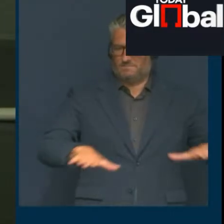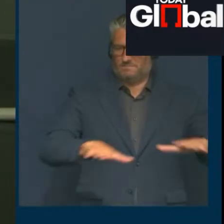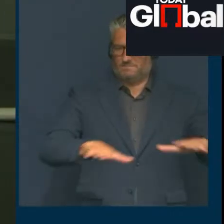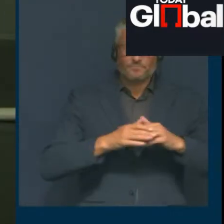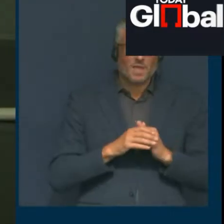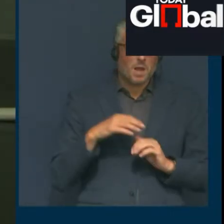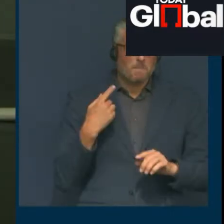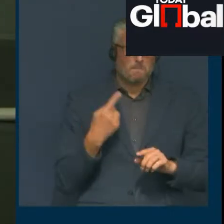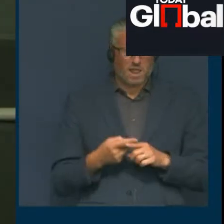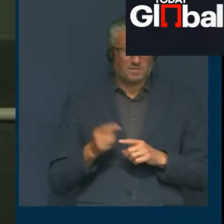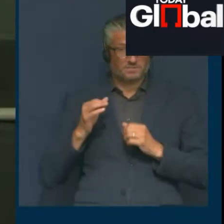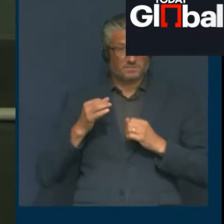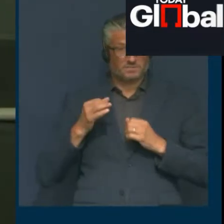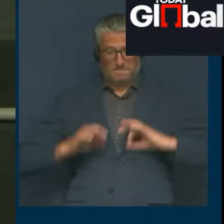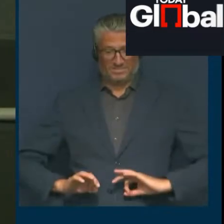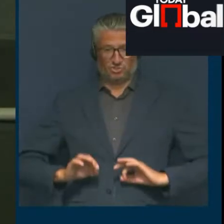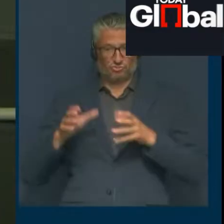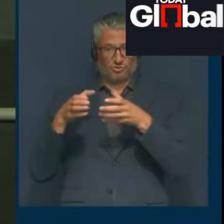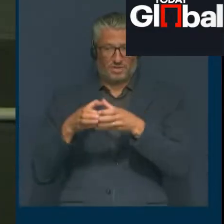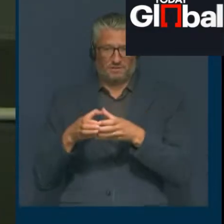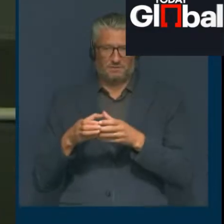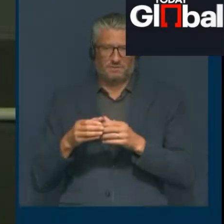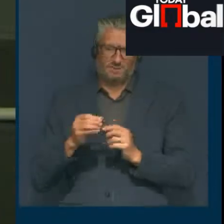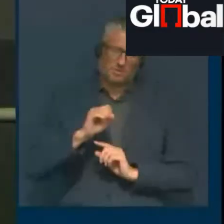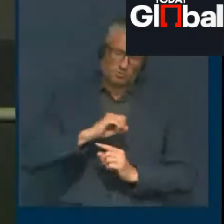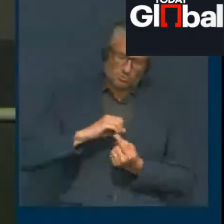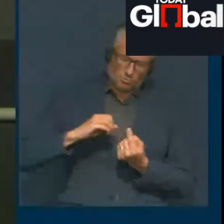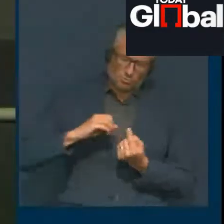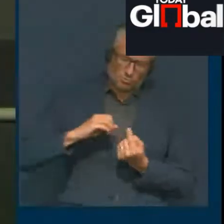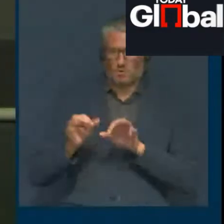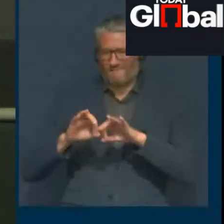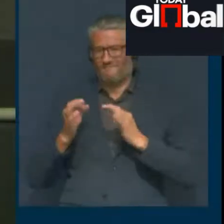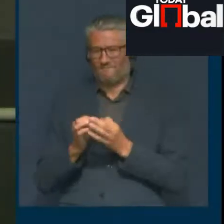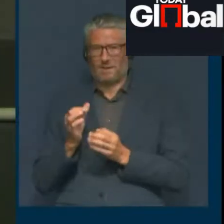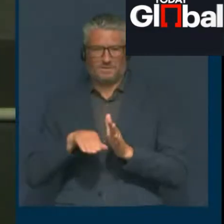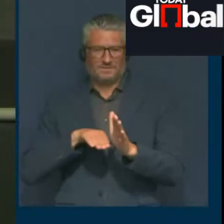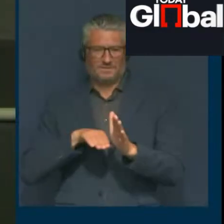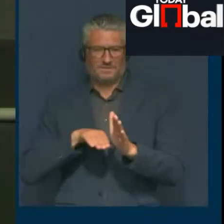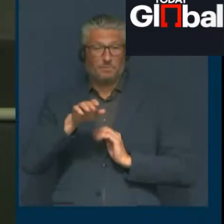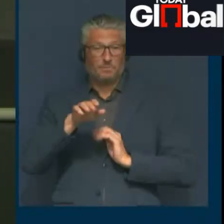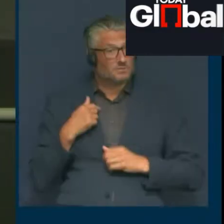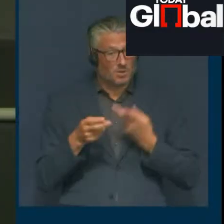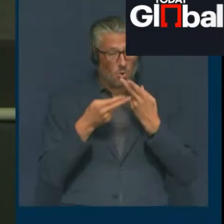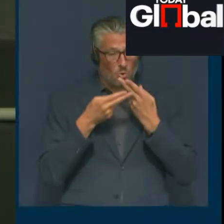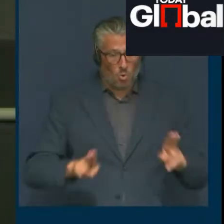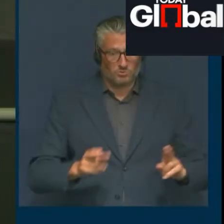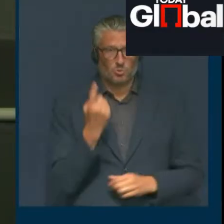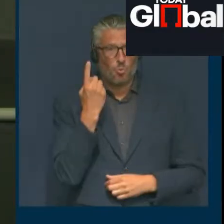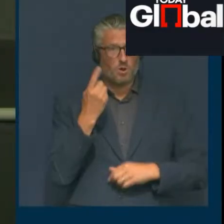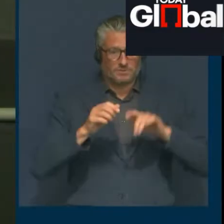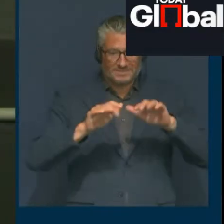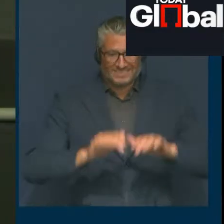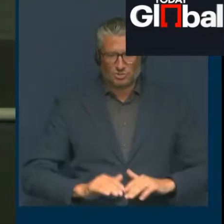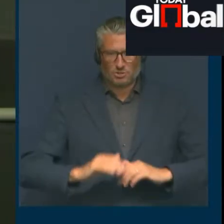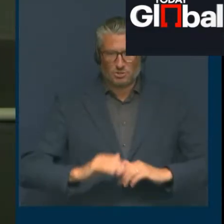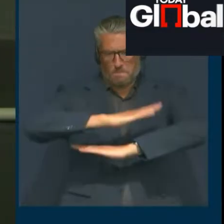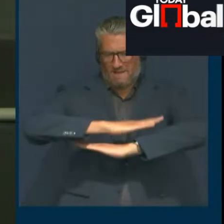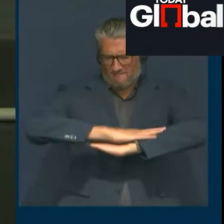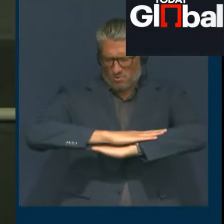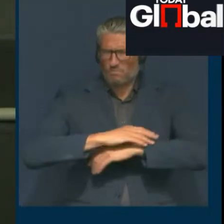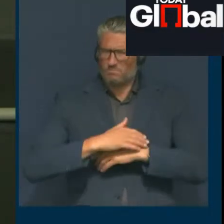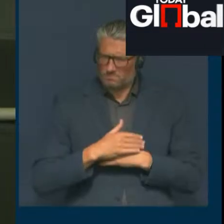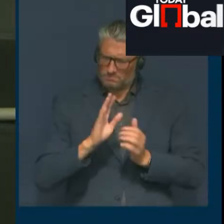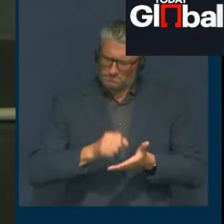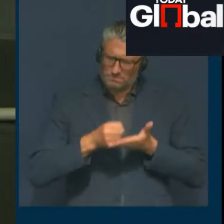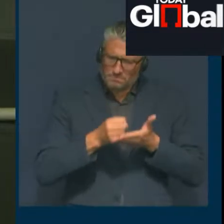Family launched the National Digital Platform YUSR to facilitate the access of persons with disabilities and their families to relevant services and